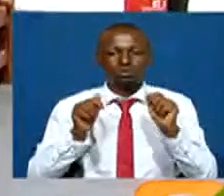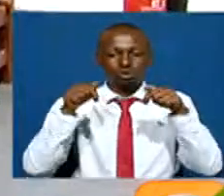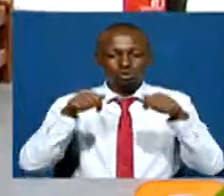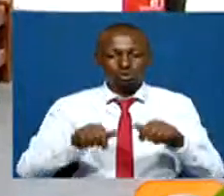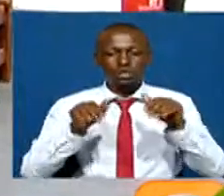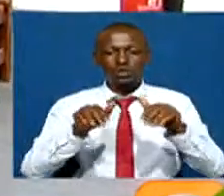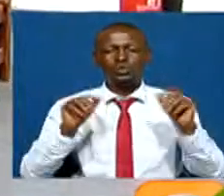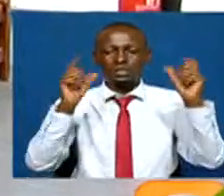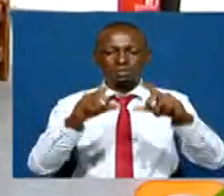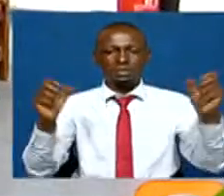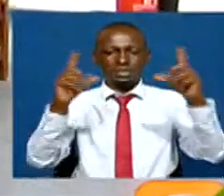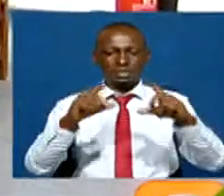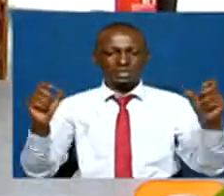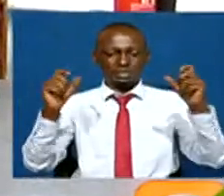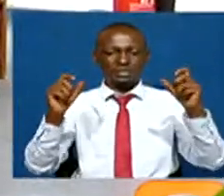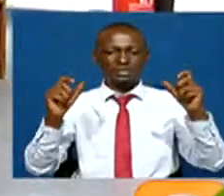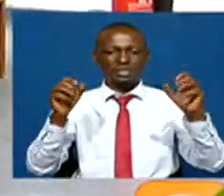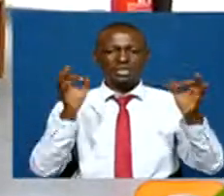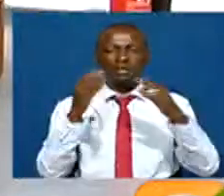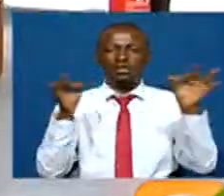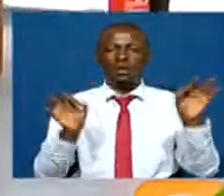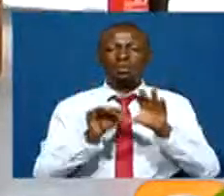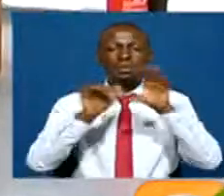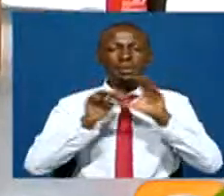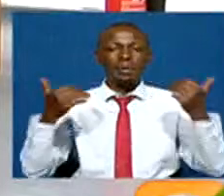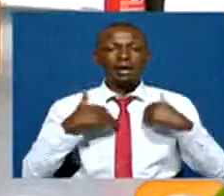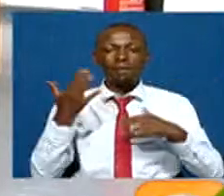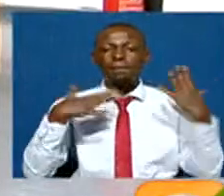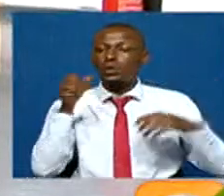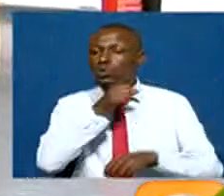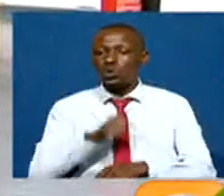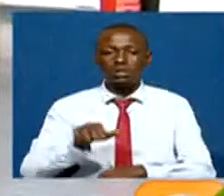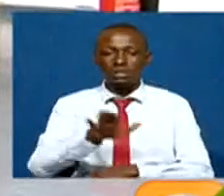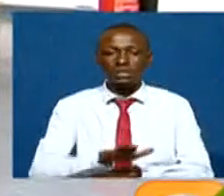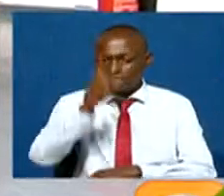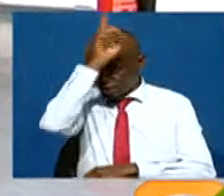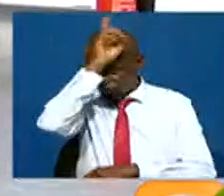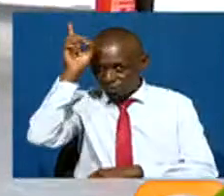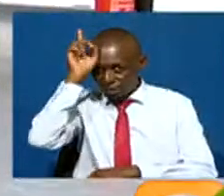your SMS. And if you have relatives and older people in the villages,